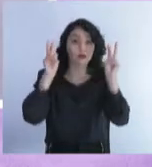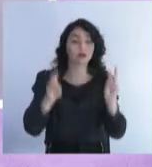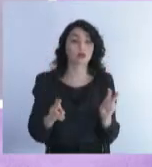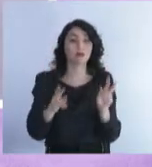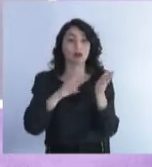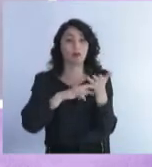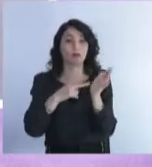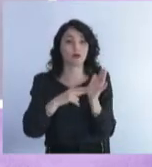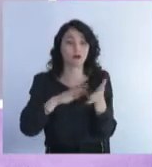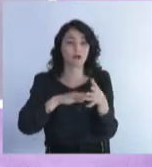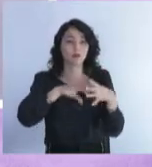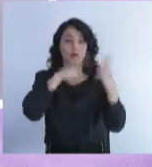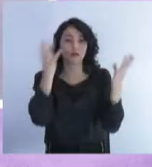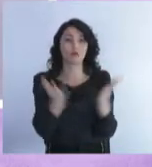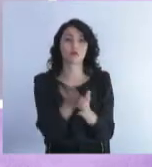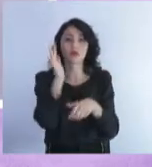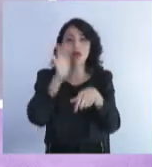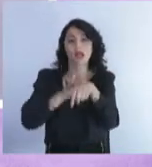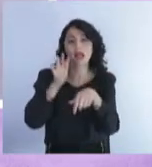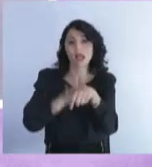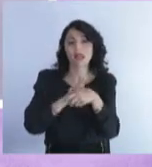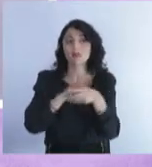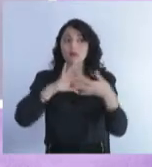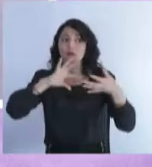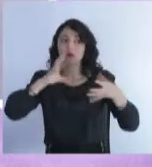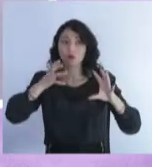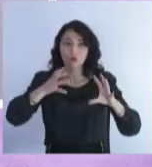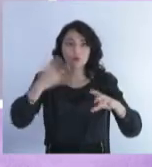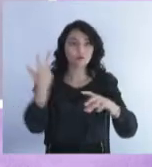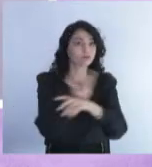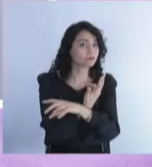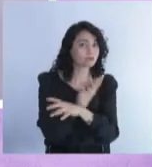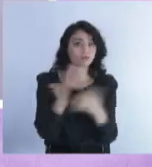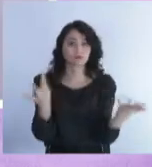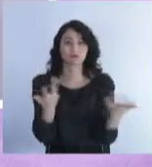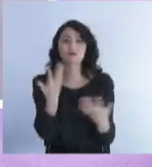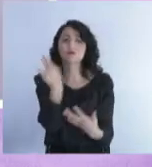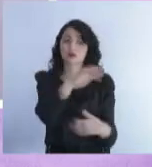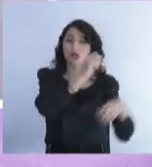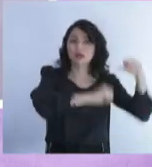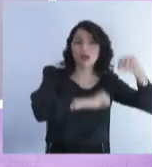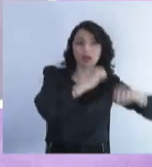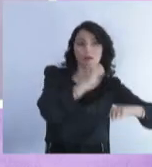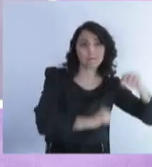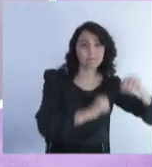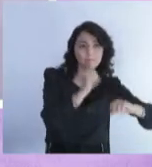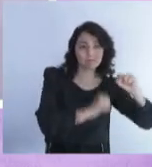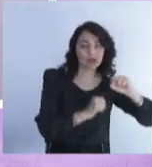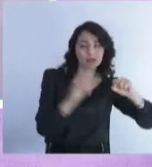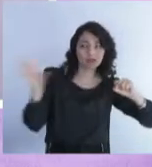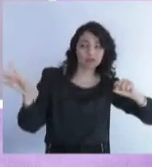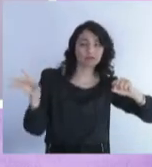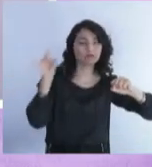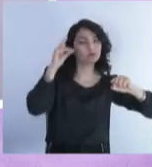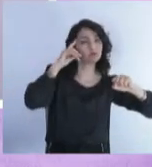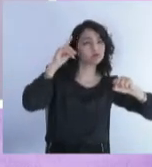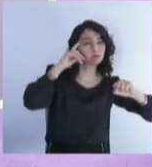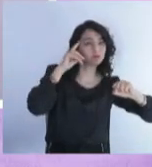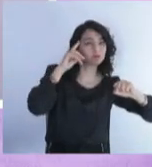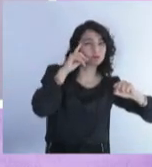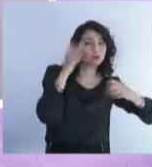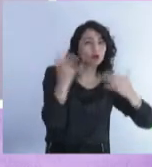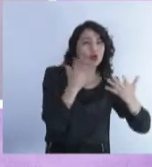global warming crisis increases, it's important that your organization or your company have as part